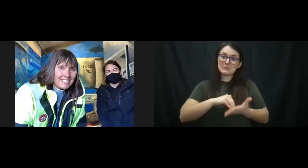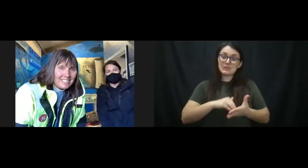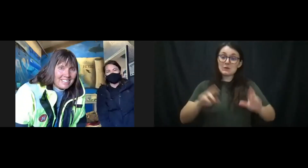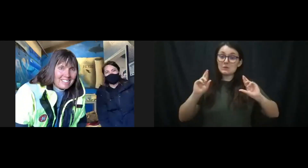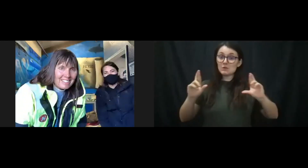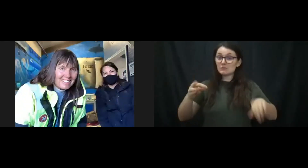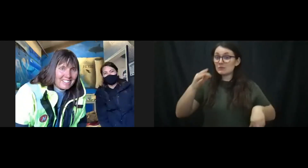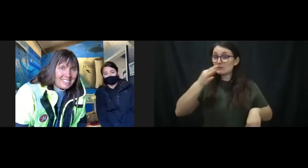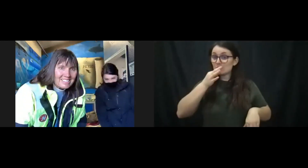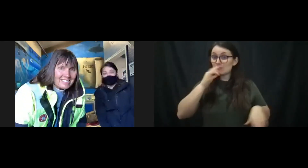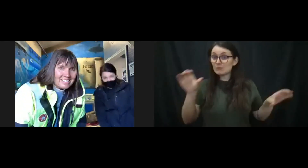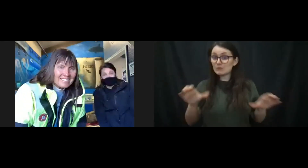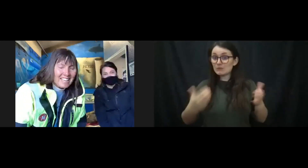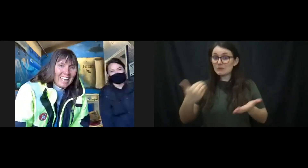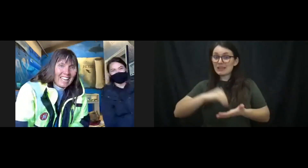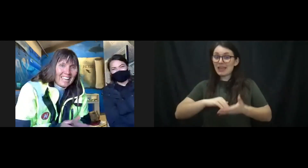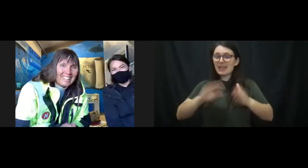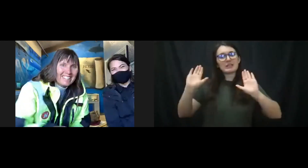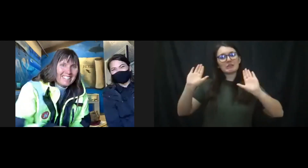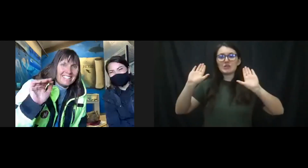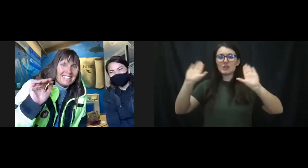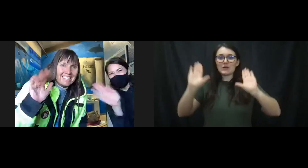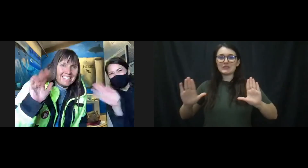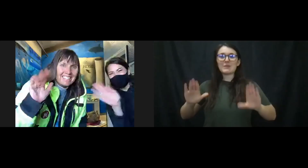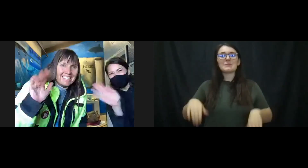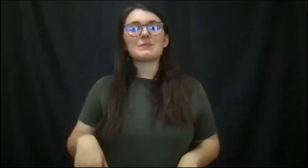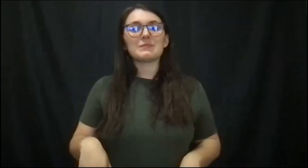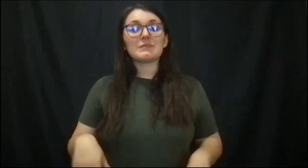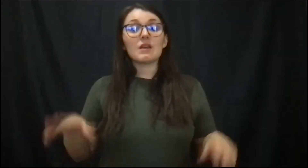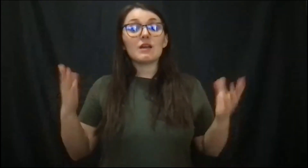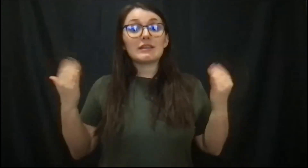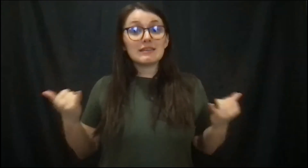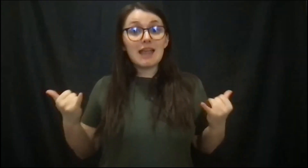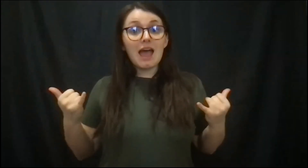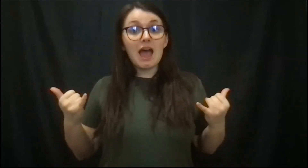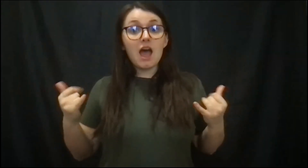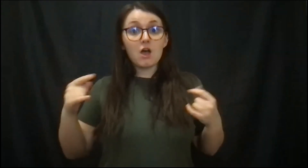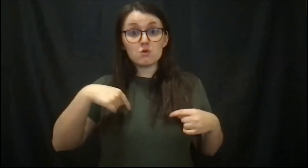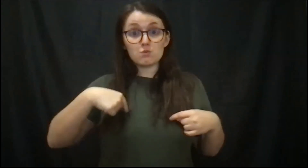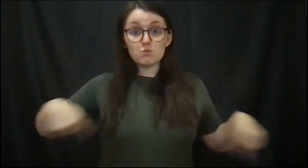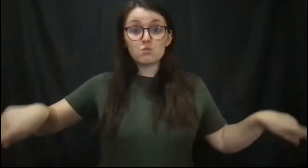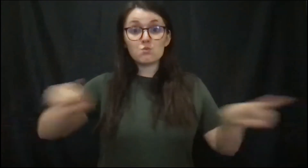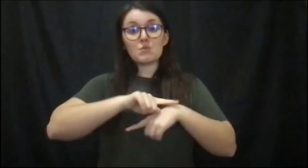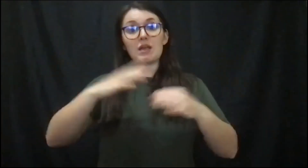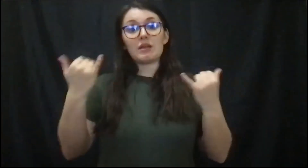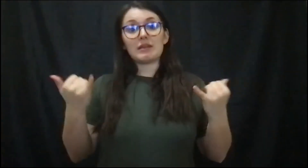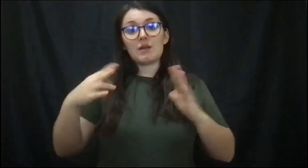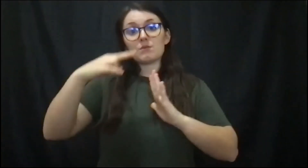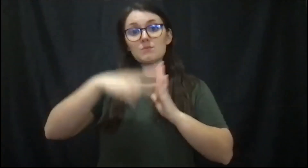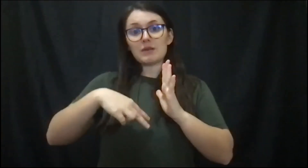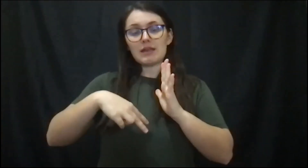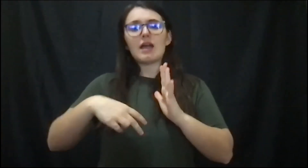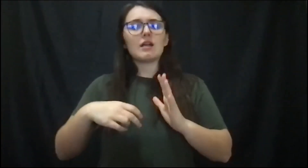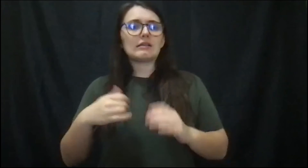it again. That was awesome. Yay. All right, the rest of us, we're going to read together here. So I'm going to get